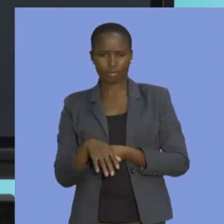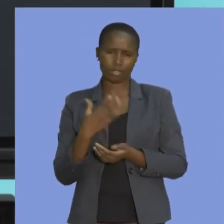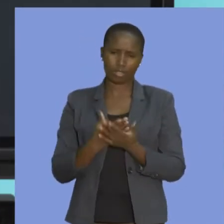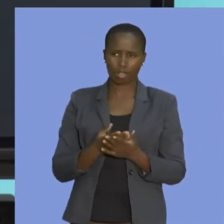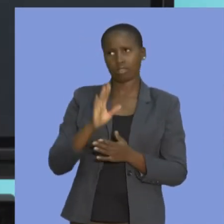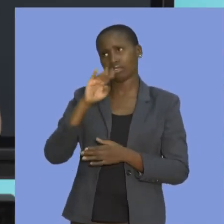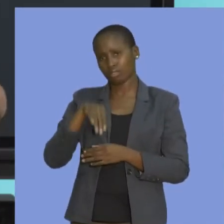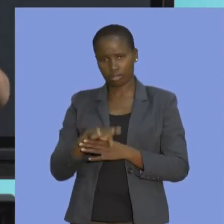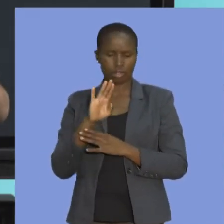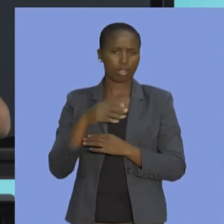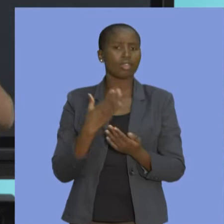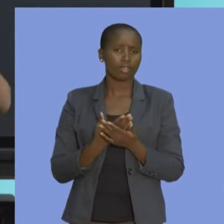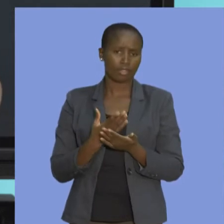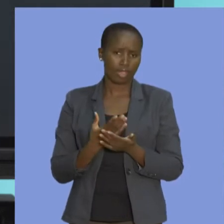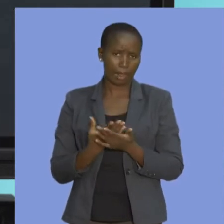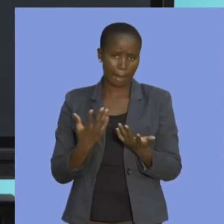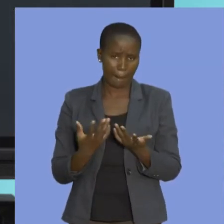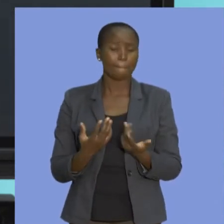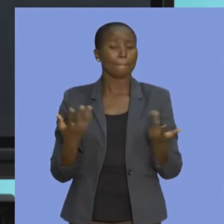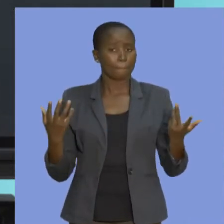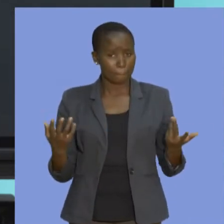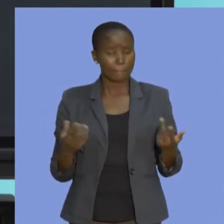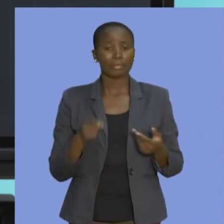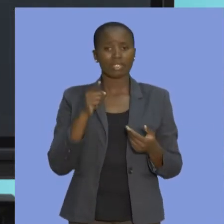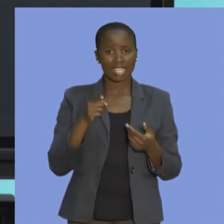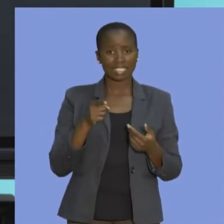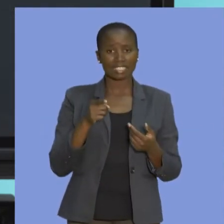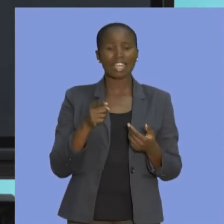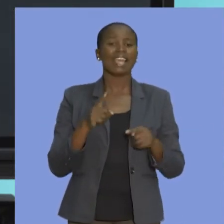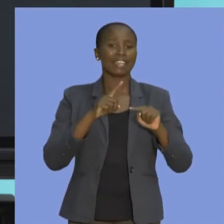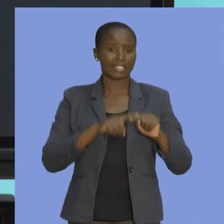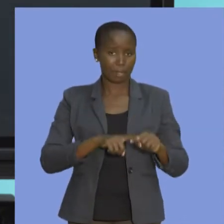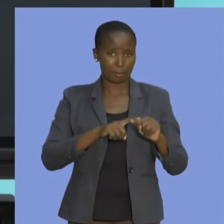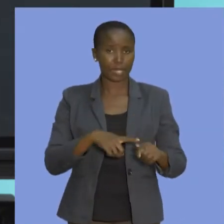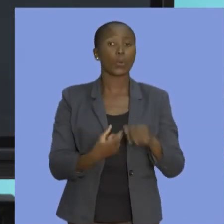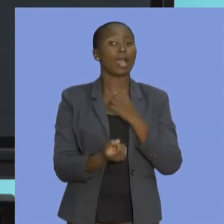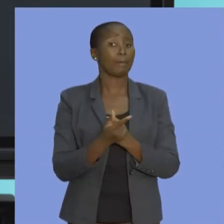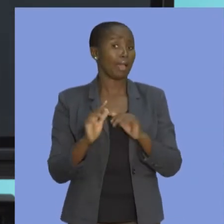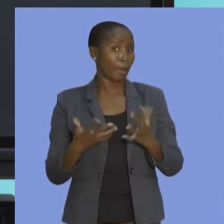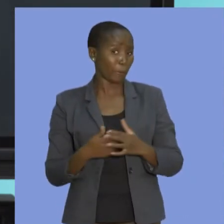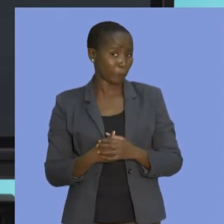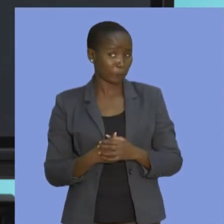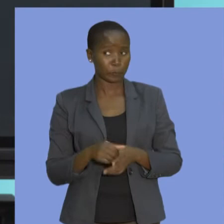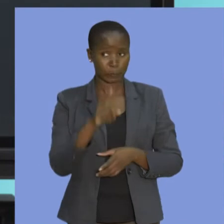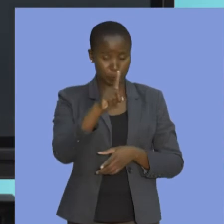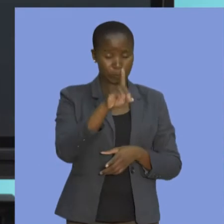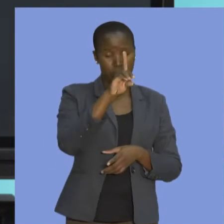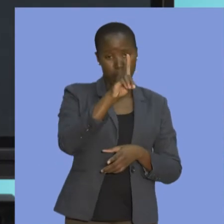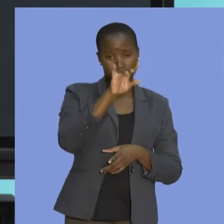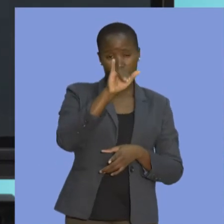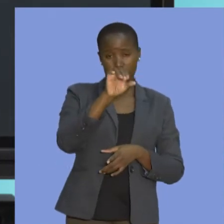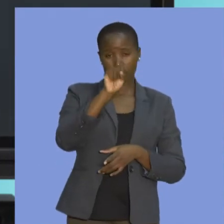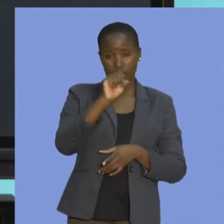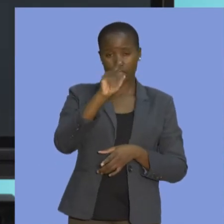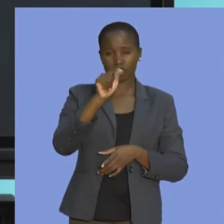So it takes any data set. So we're discrete, a specific